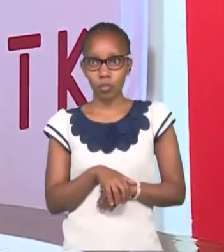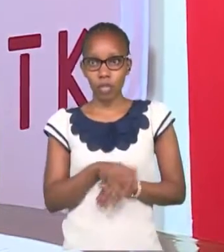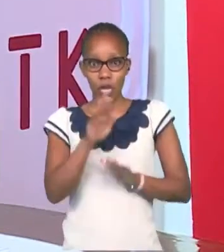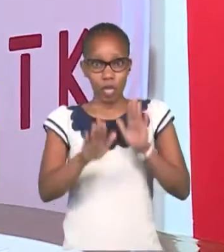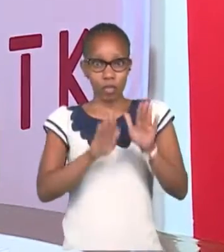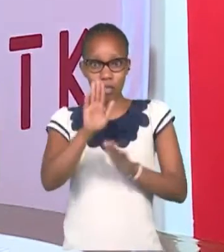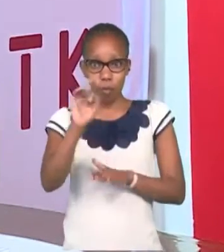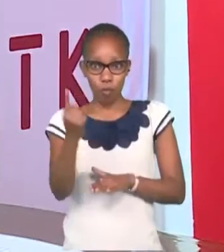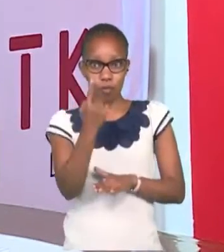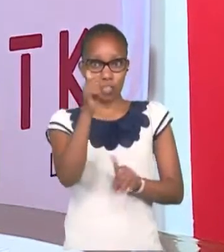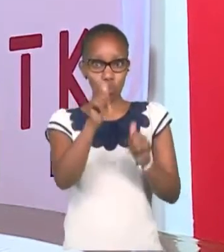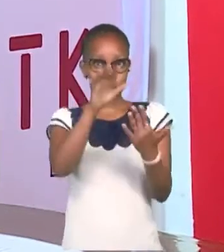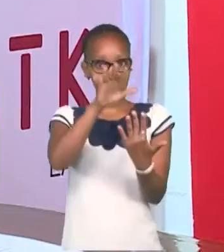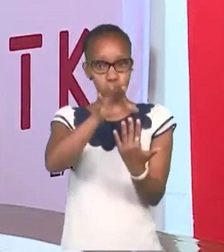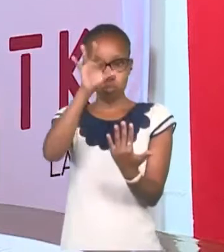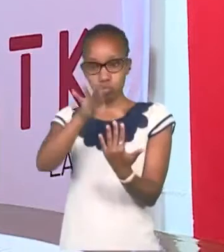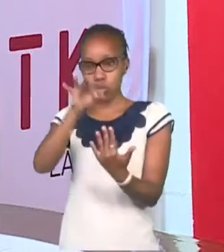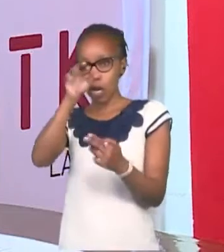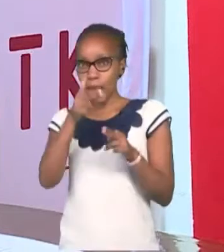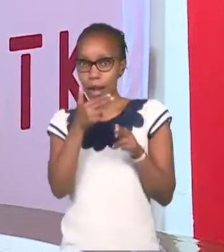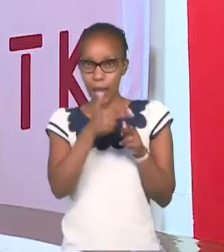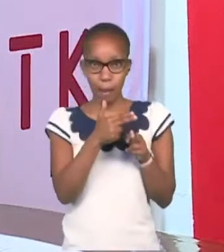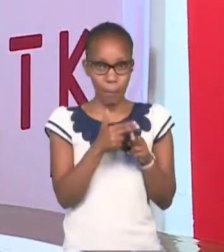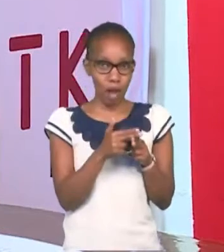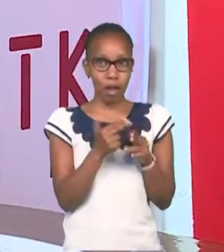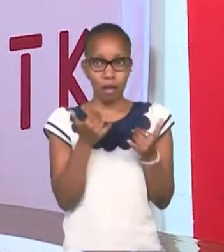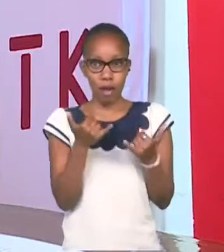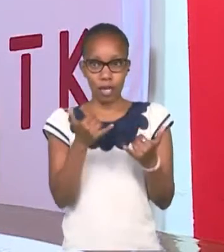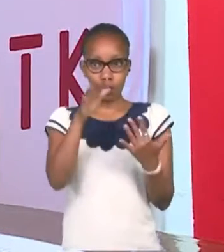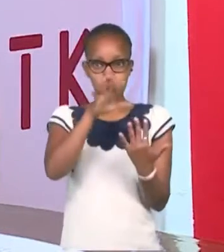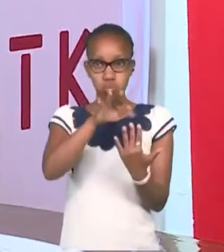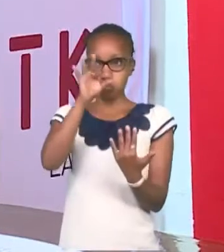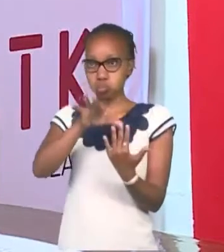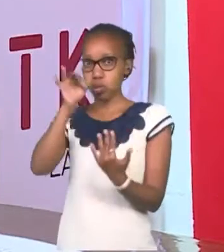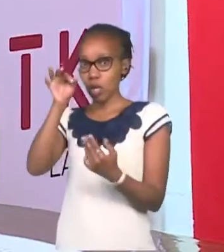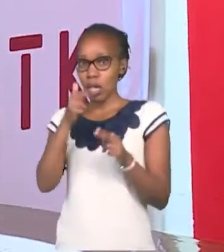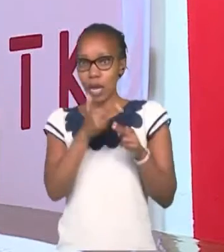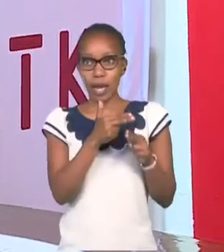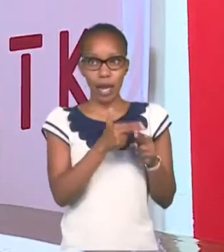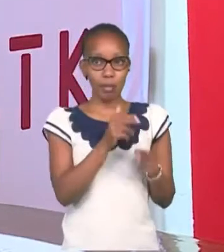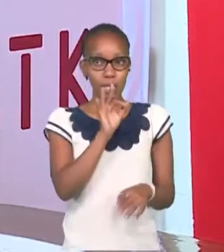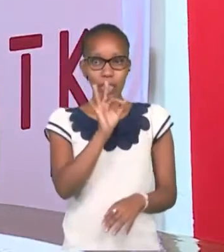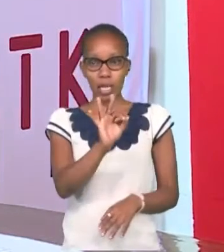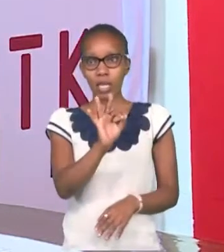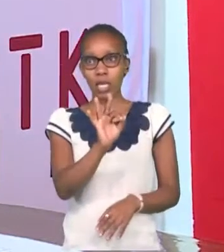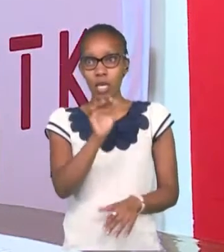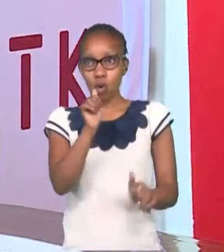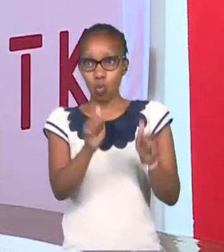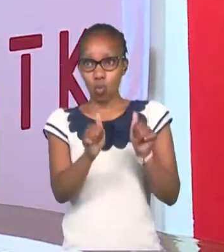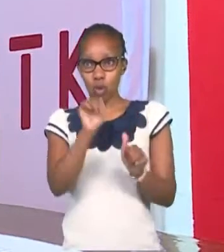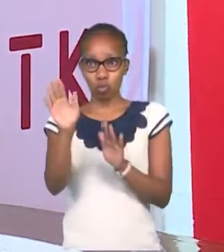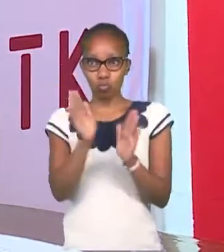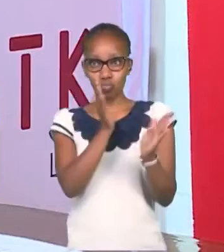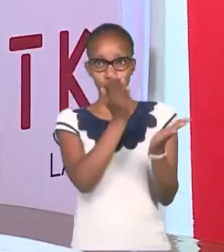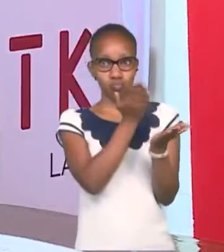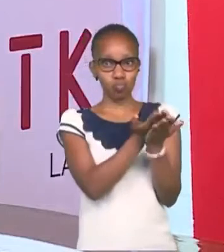is identifying the names. Right now you have to identify at least 3 names that you submit to the